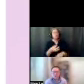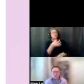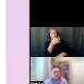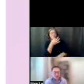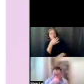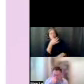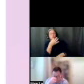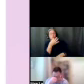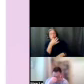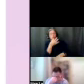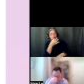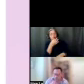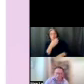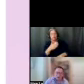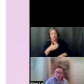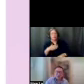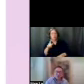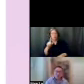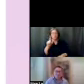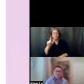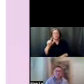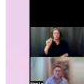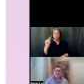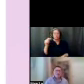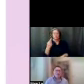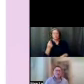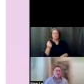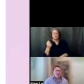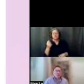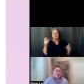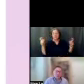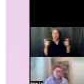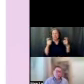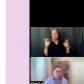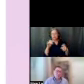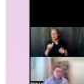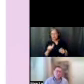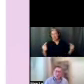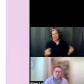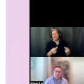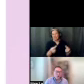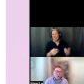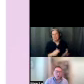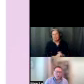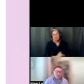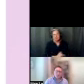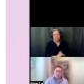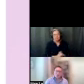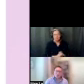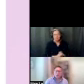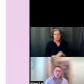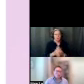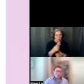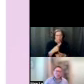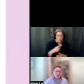injury. Yeah, in a couple of days, actually, exactly. And uh, it we're all at a different